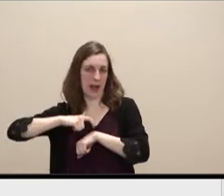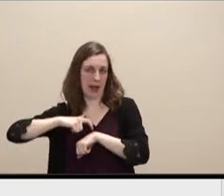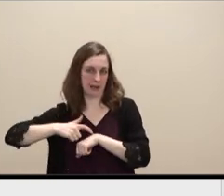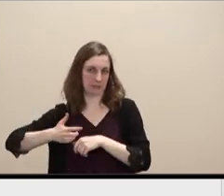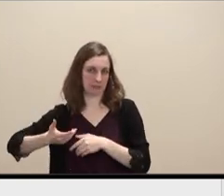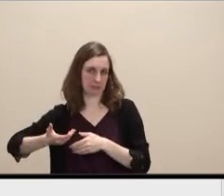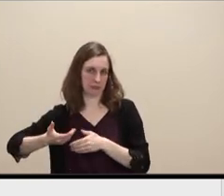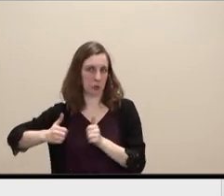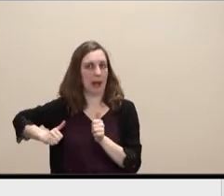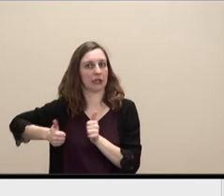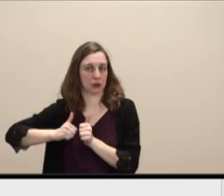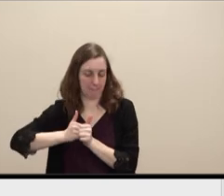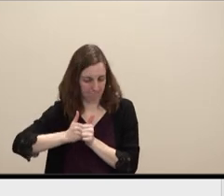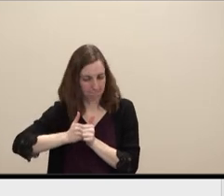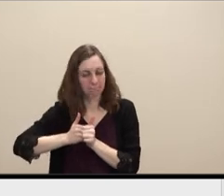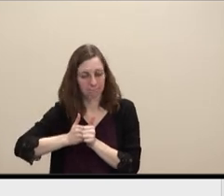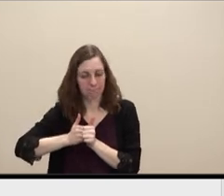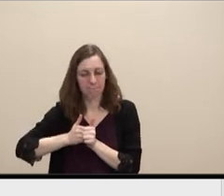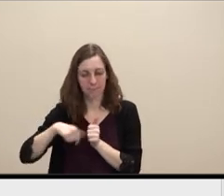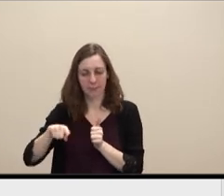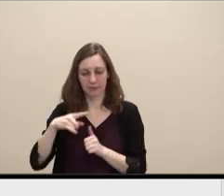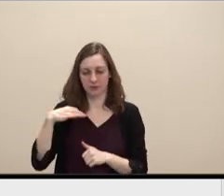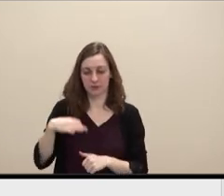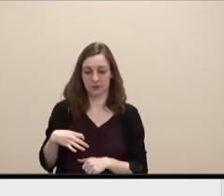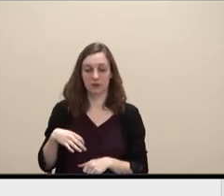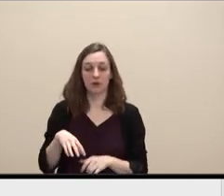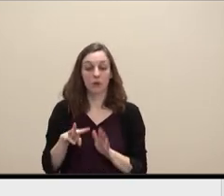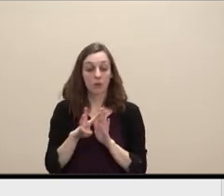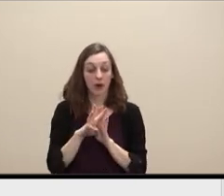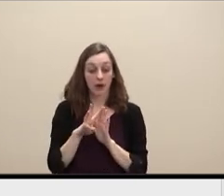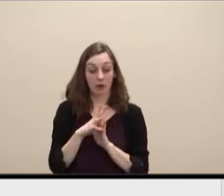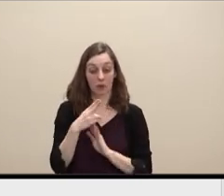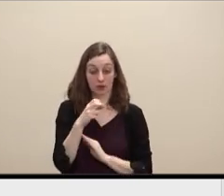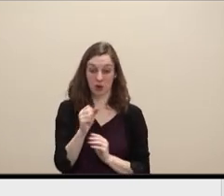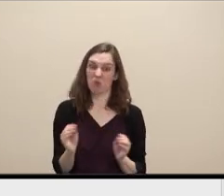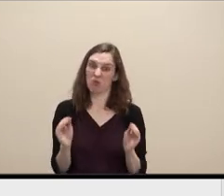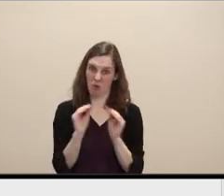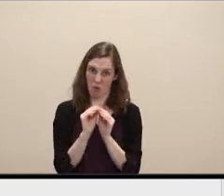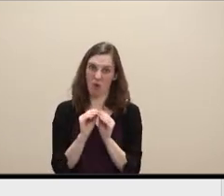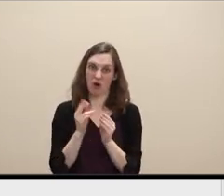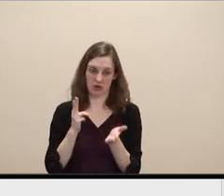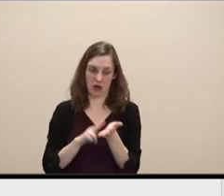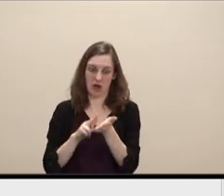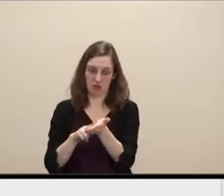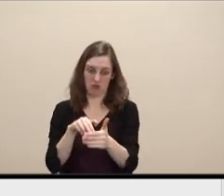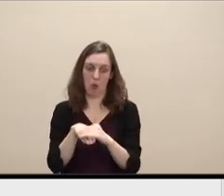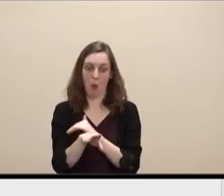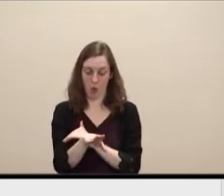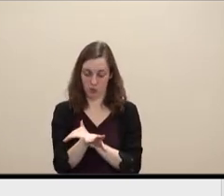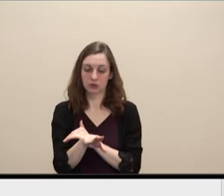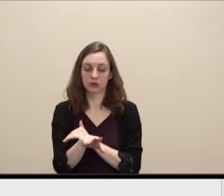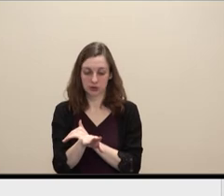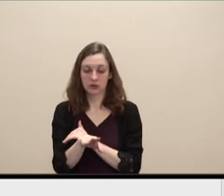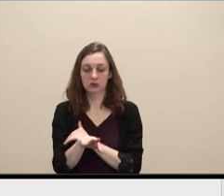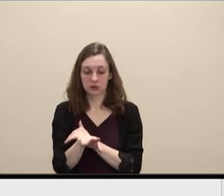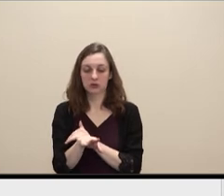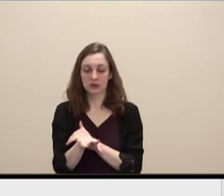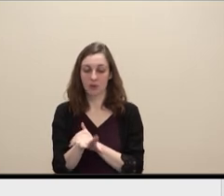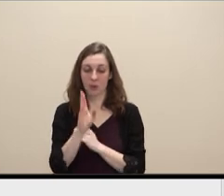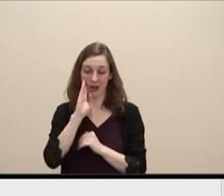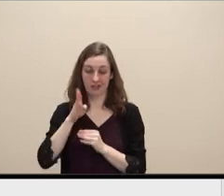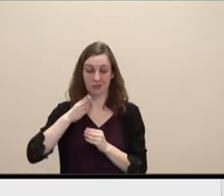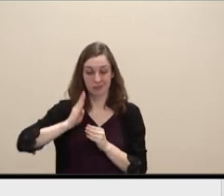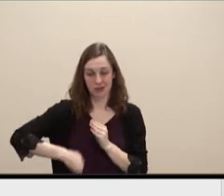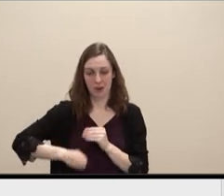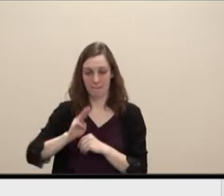students in Waco High are enrolled in these areas. Credits complete as of March 5th. So all these students are enrolled in these courses.